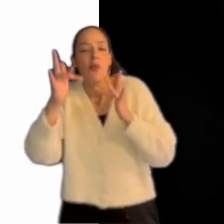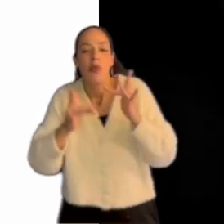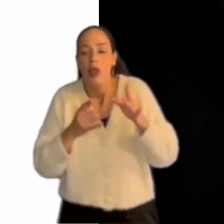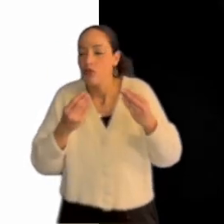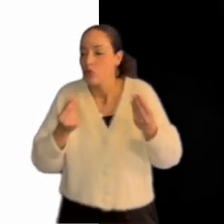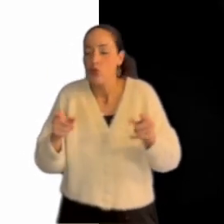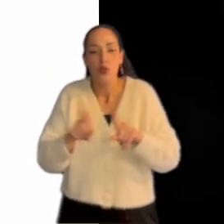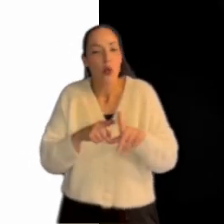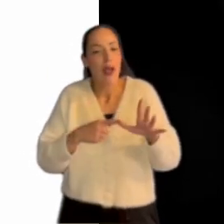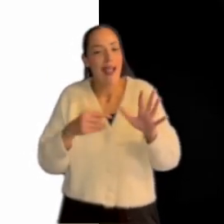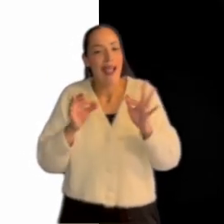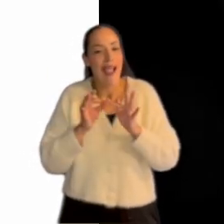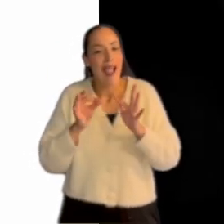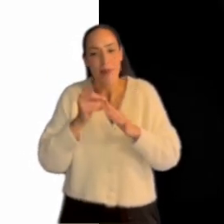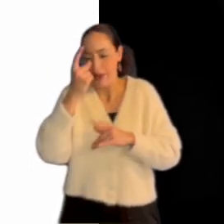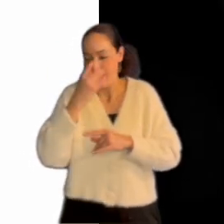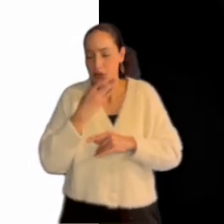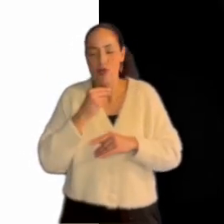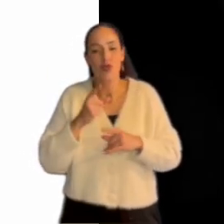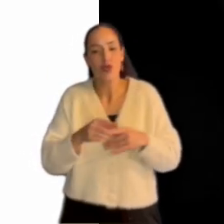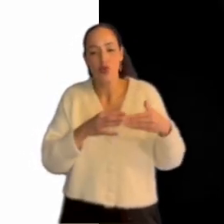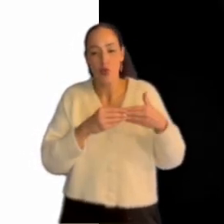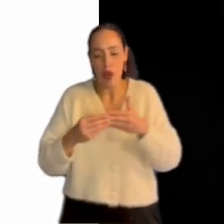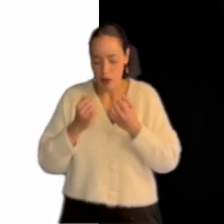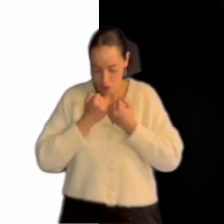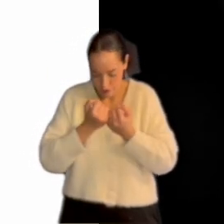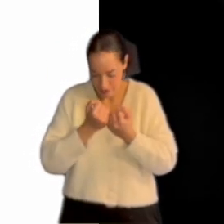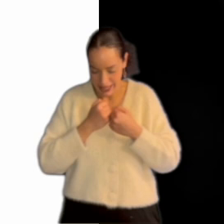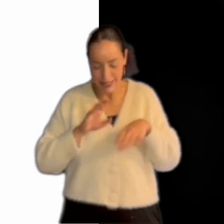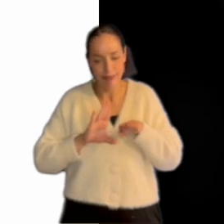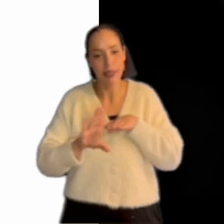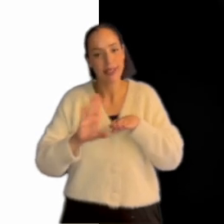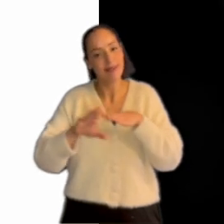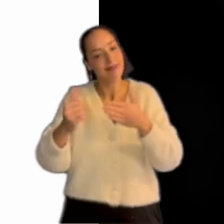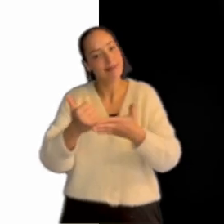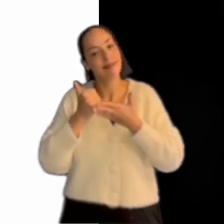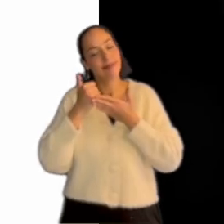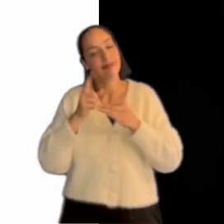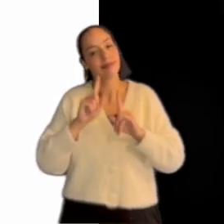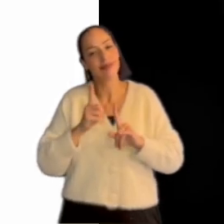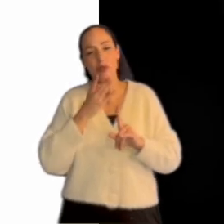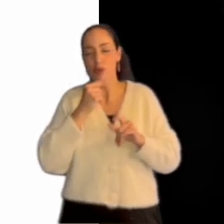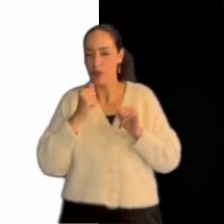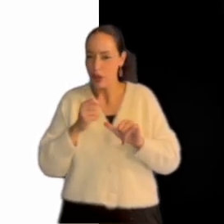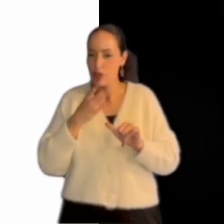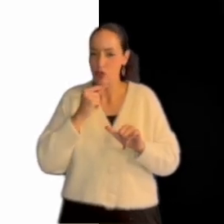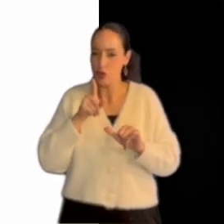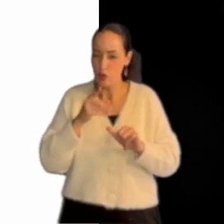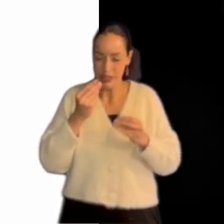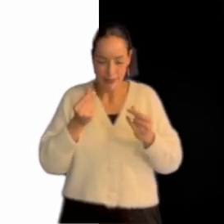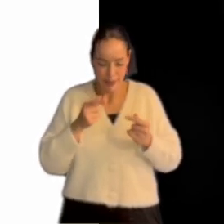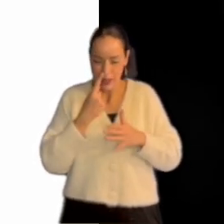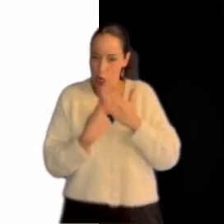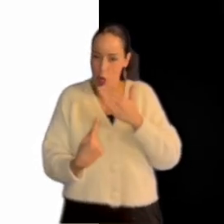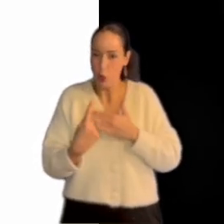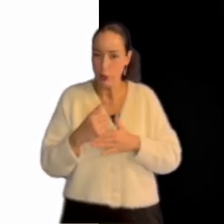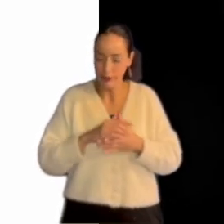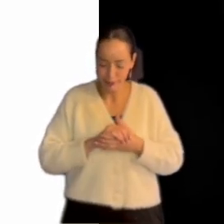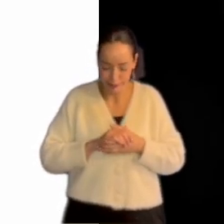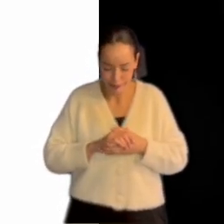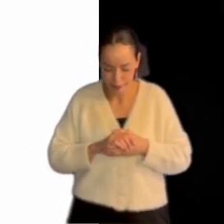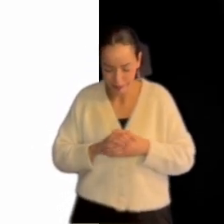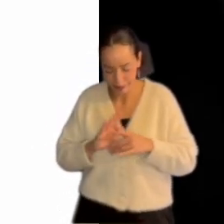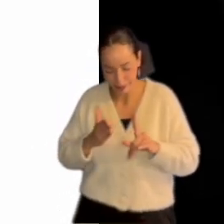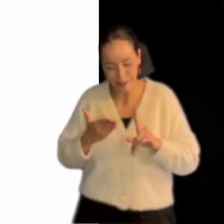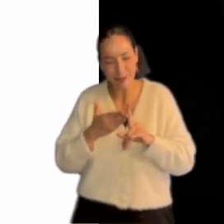for those who would prefer to use it as a resource on their own. The point is simply to take the time to think about what's happened, to pay attention